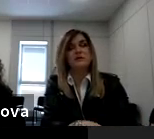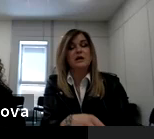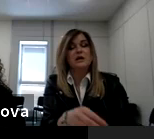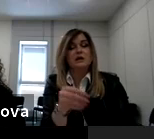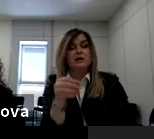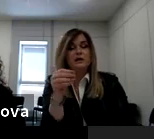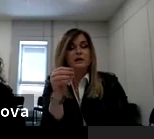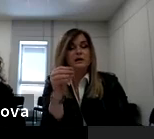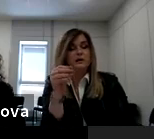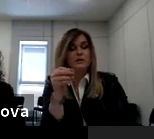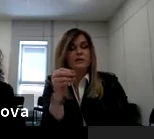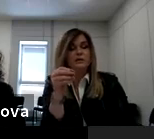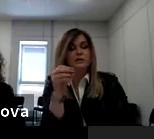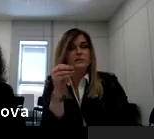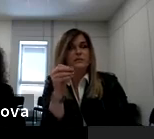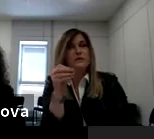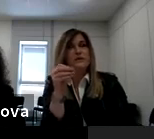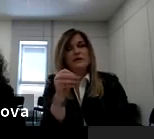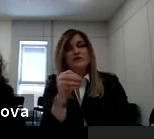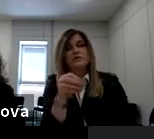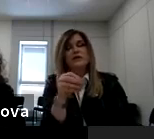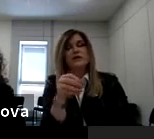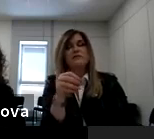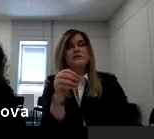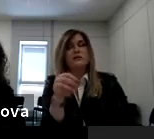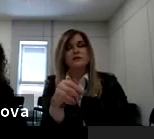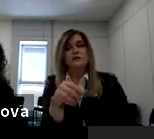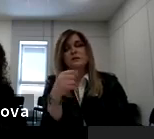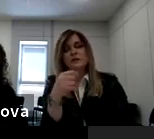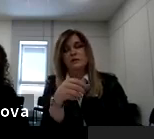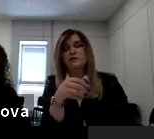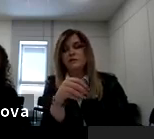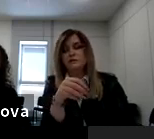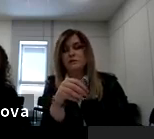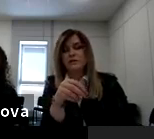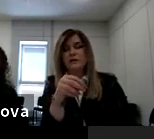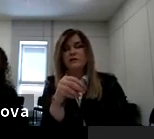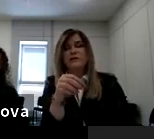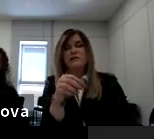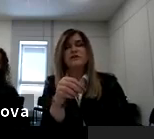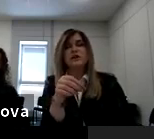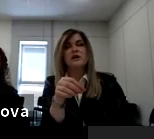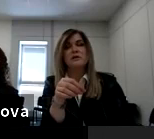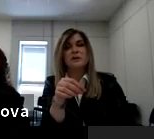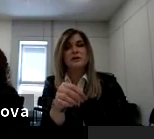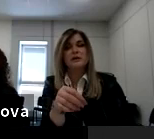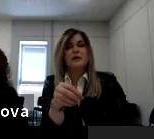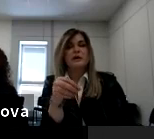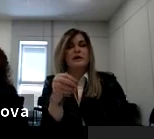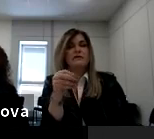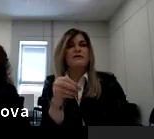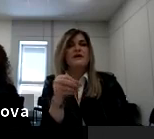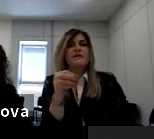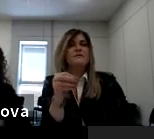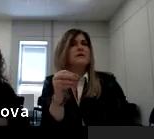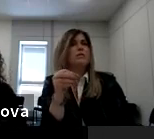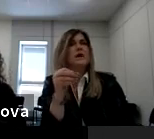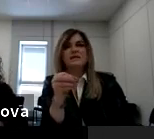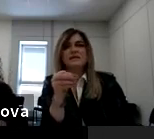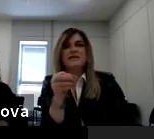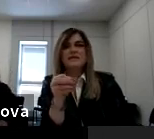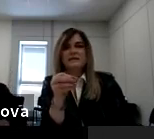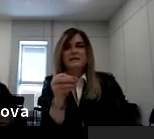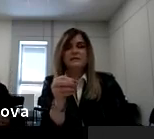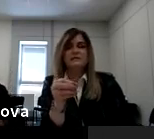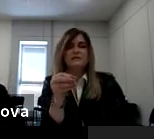do this. With edges, we have really, as Uliana already told, we have a very sharp very